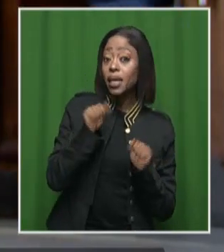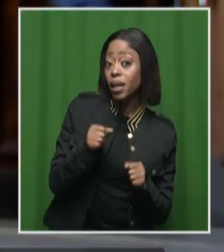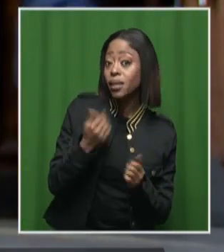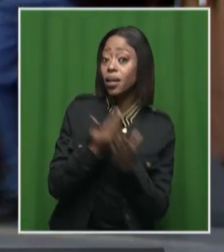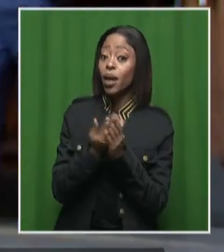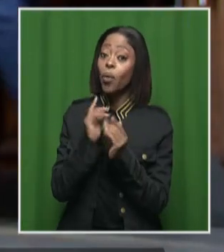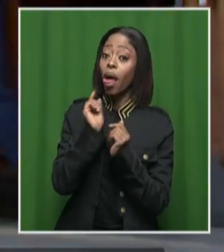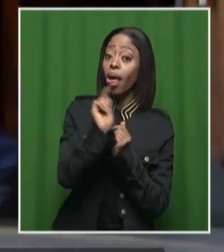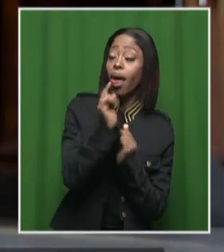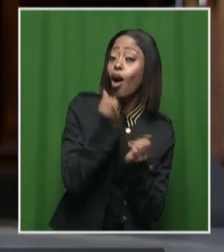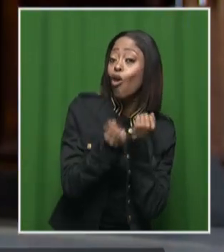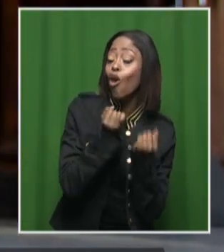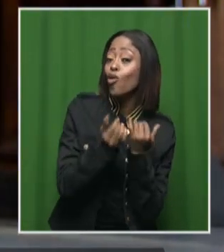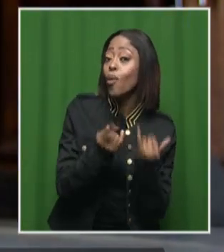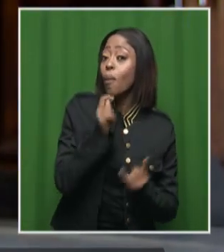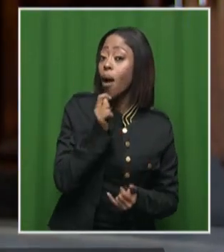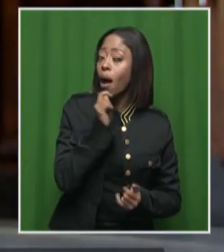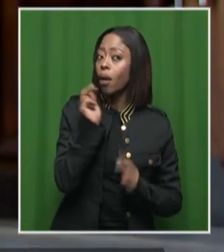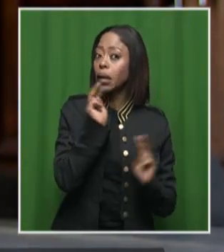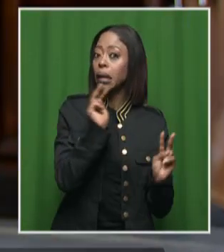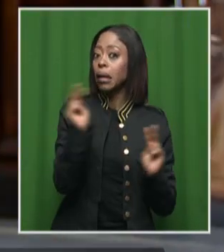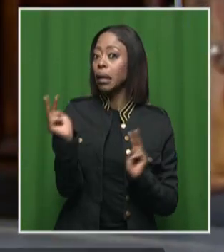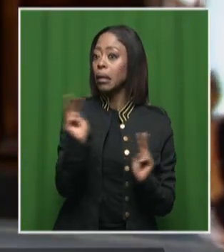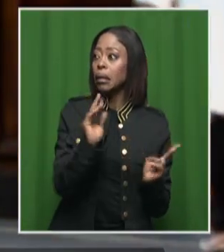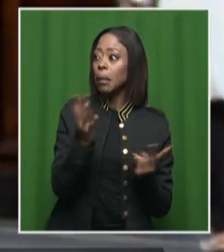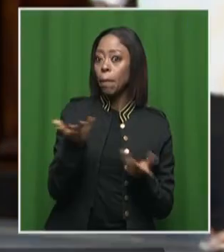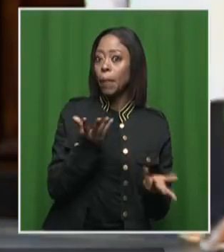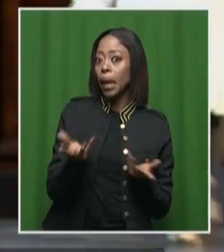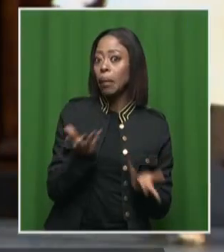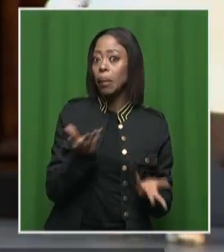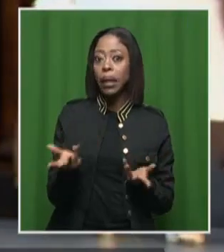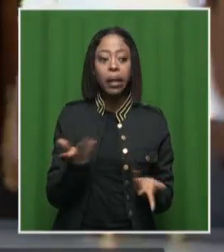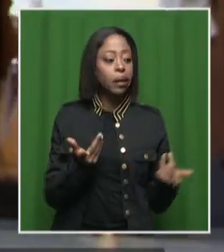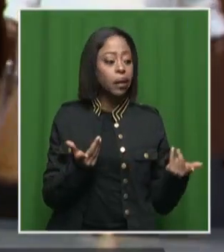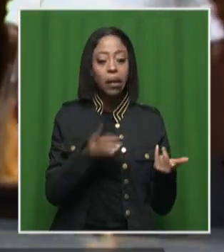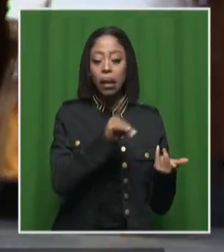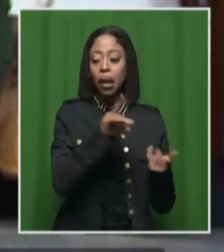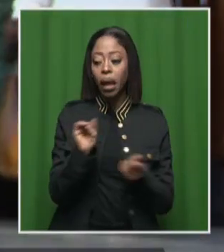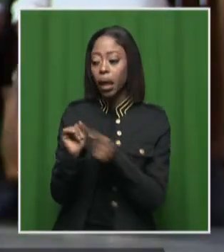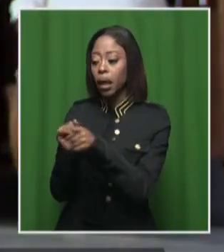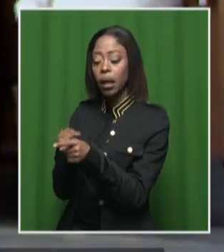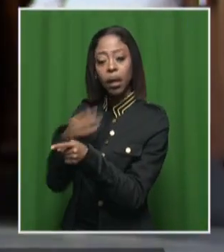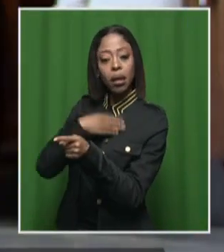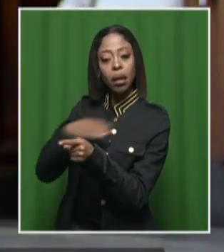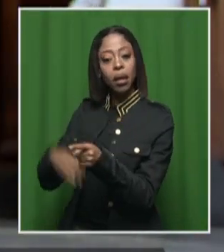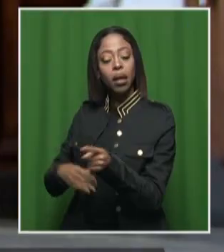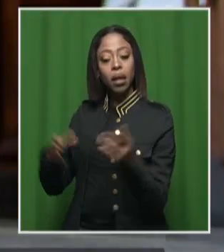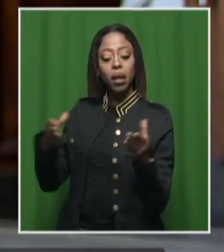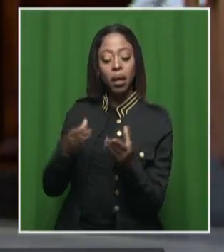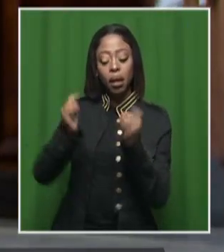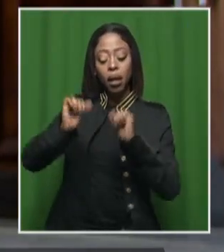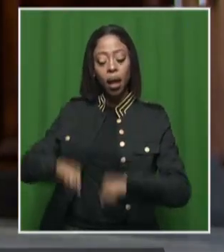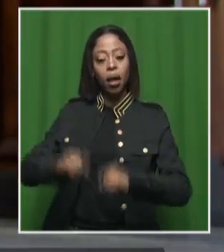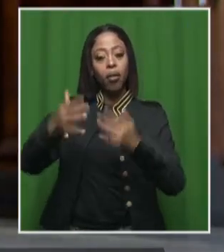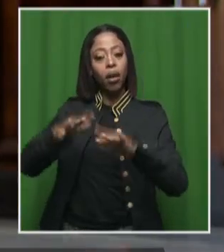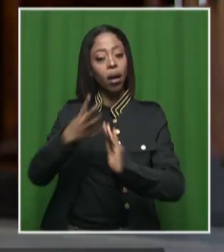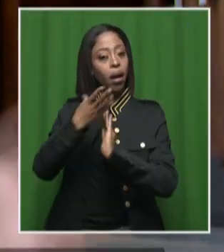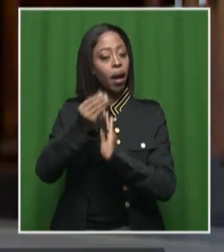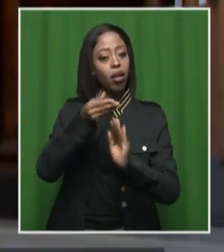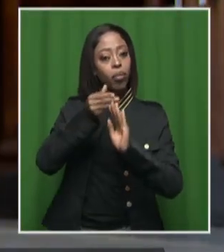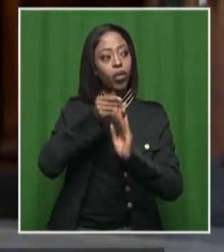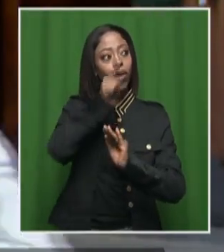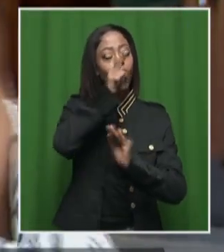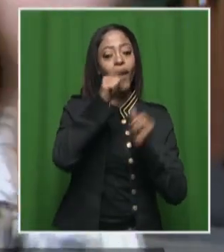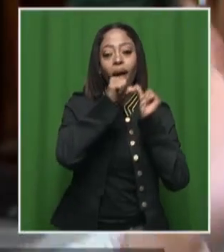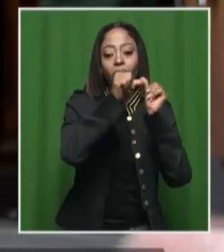the court this morning and we can see that the parties have possibly come to some sort of settlement, as we saw in the